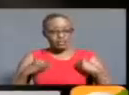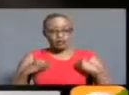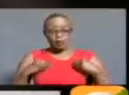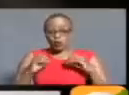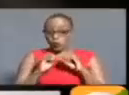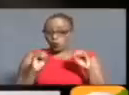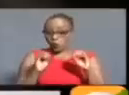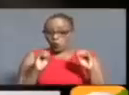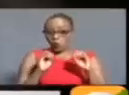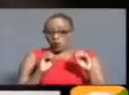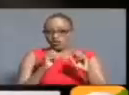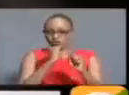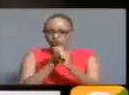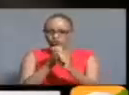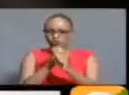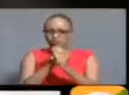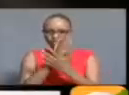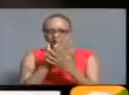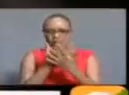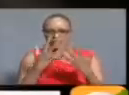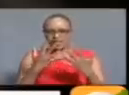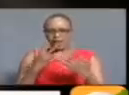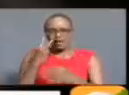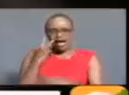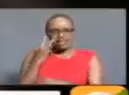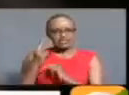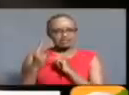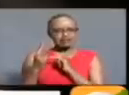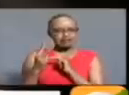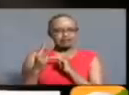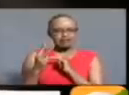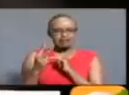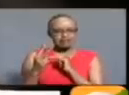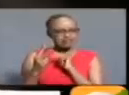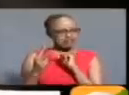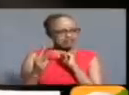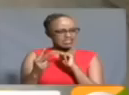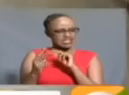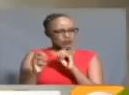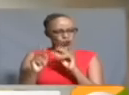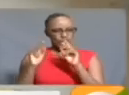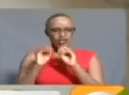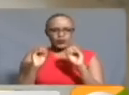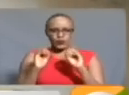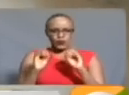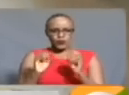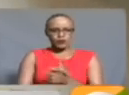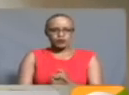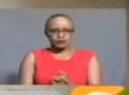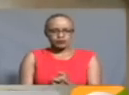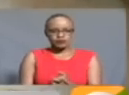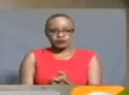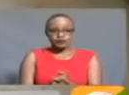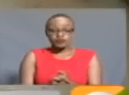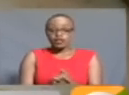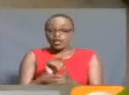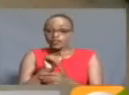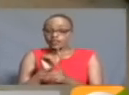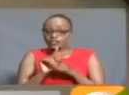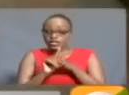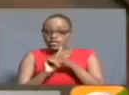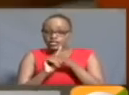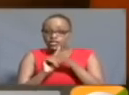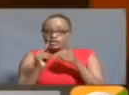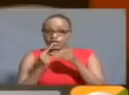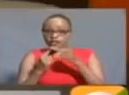me to be doing some things. I consider it not okay. Imekuwa miaka 6